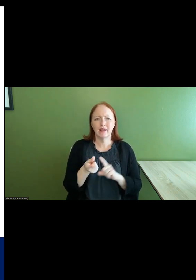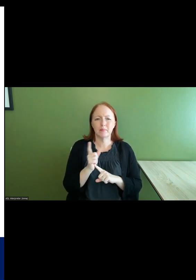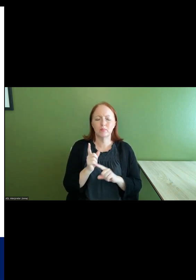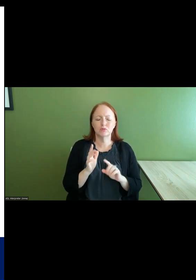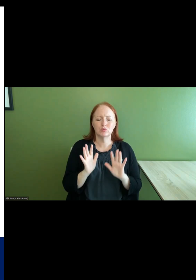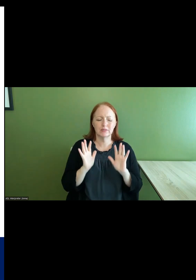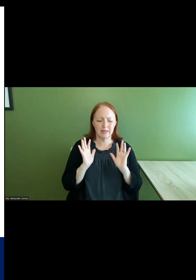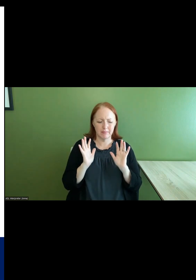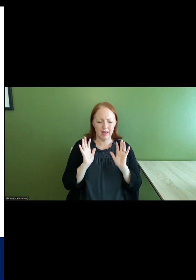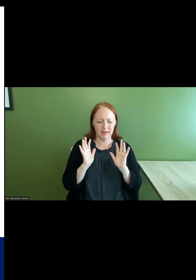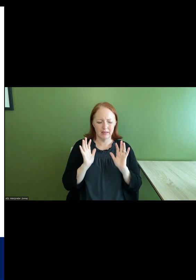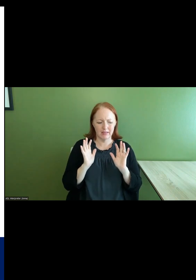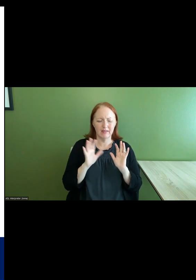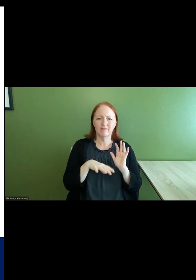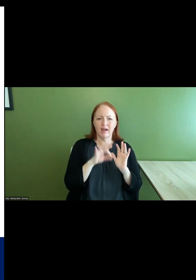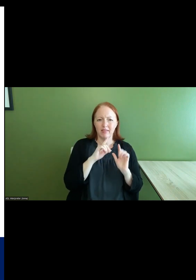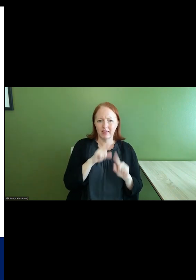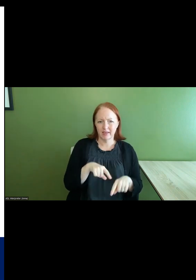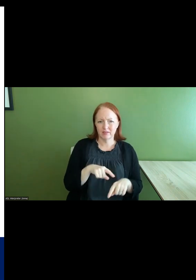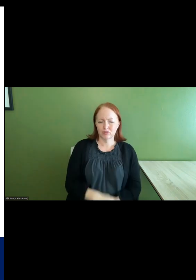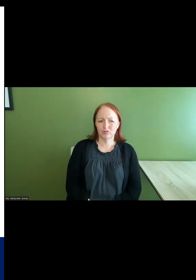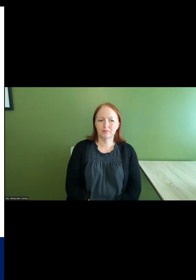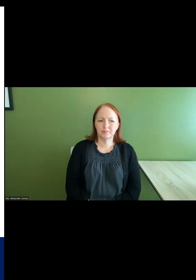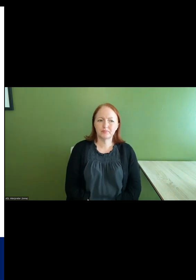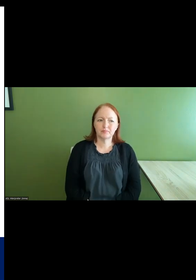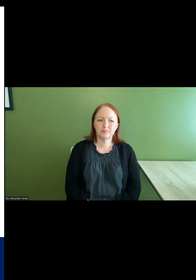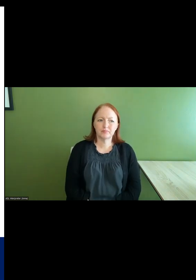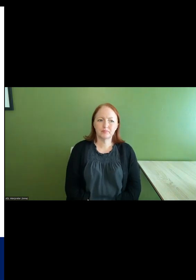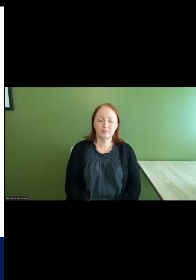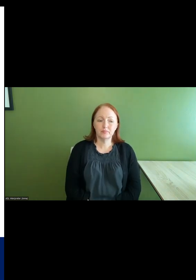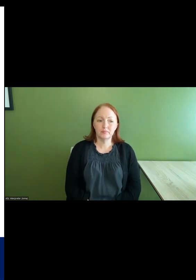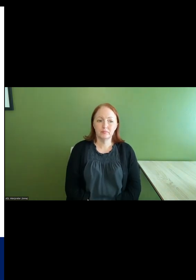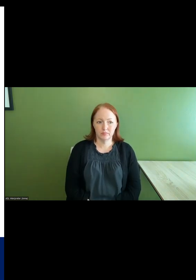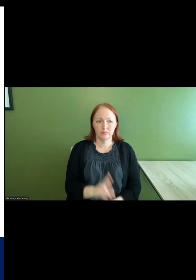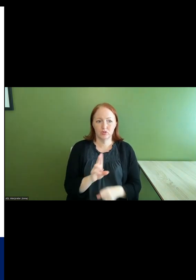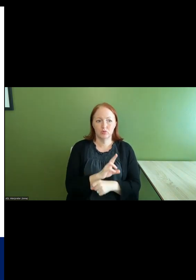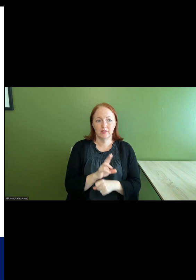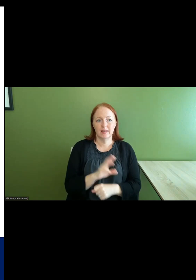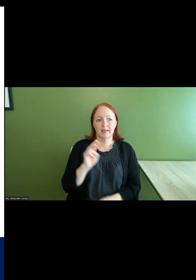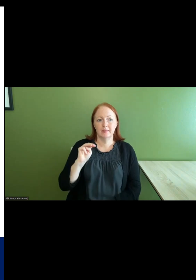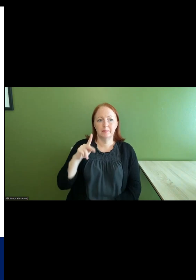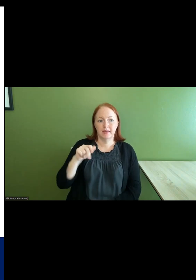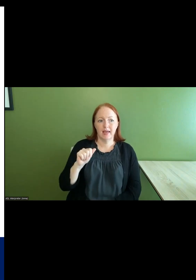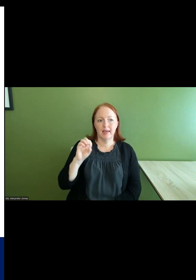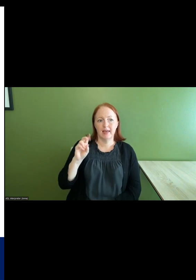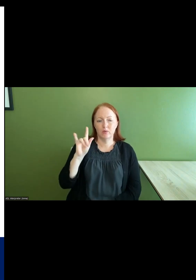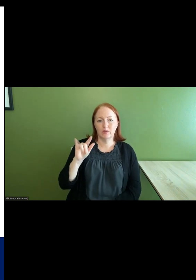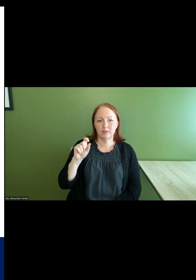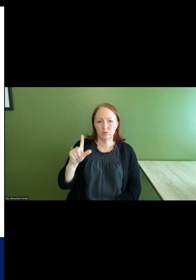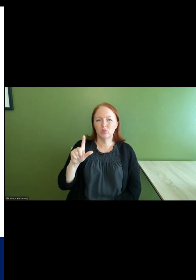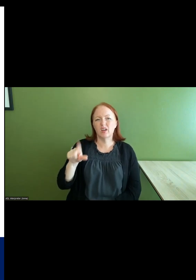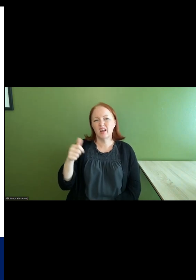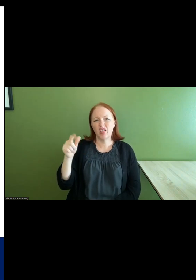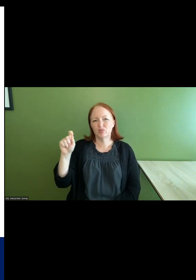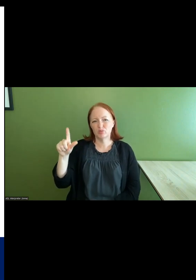back and seek those answers. So using the MPA equity tool and other available